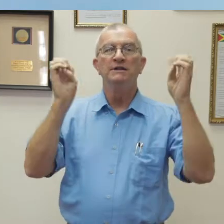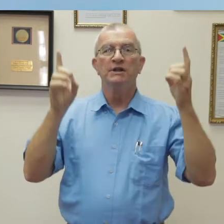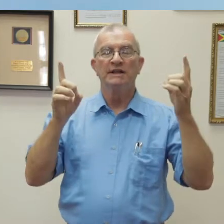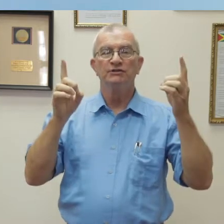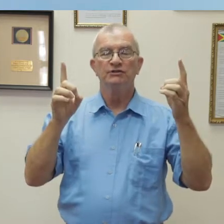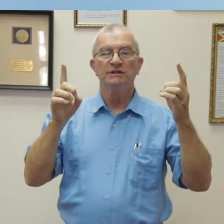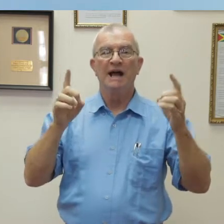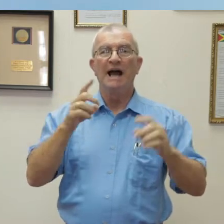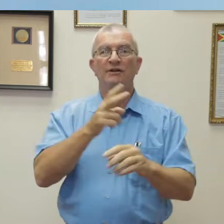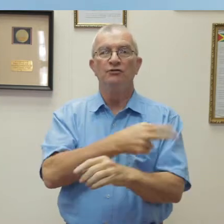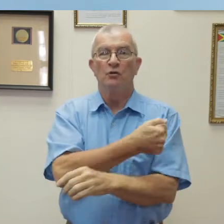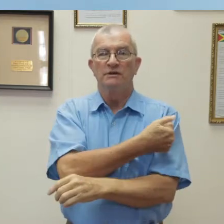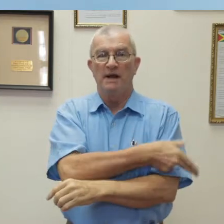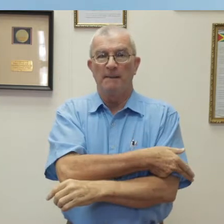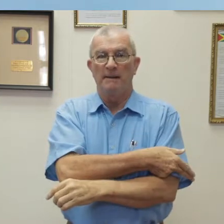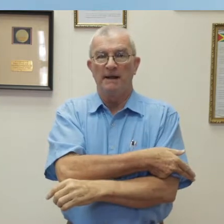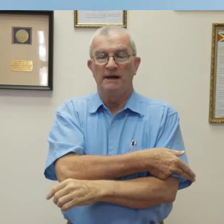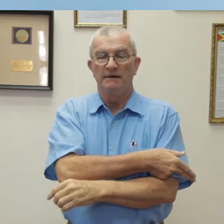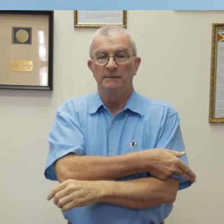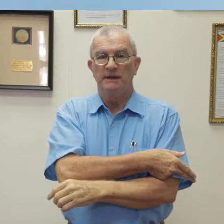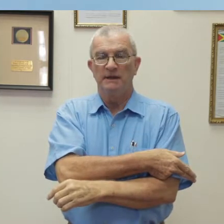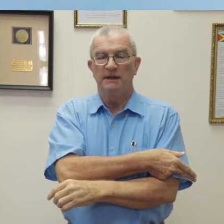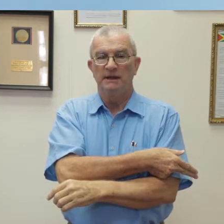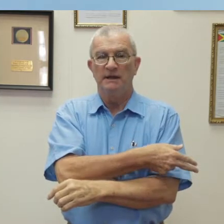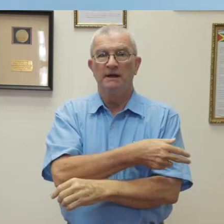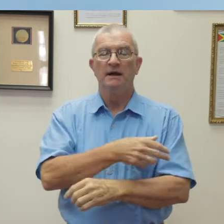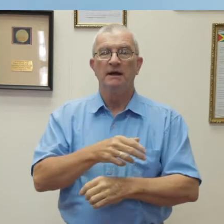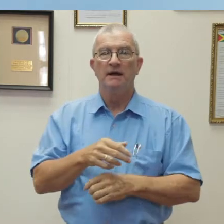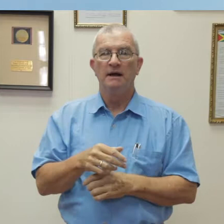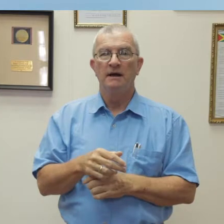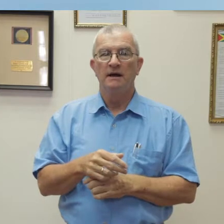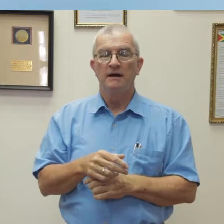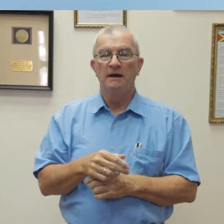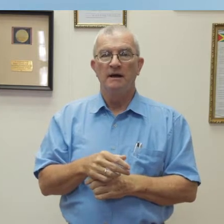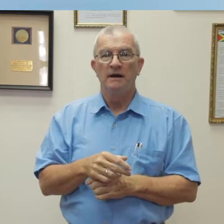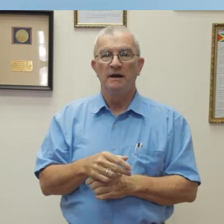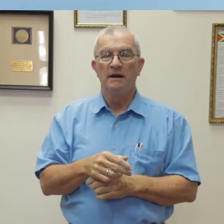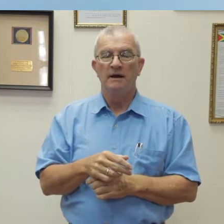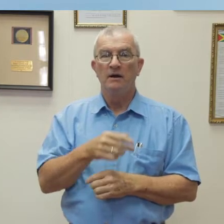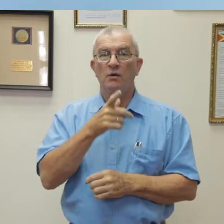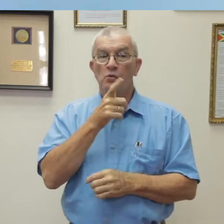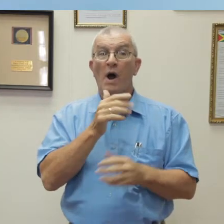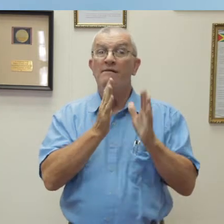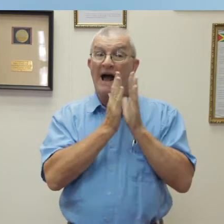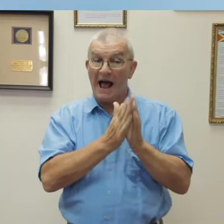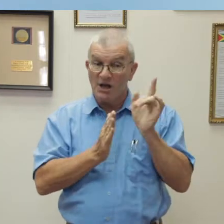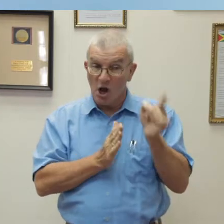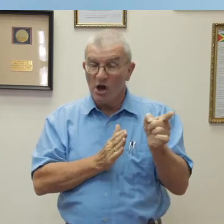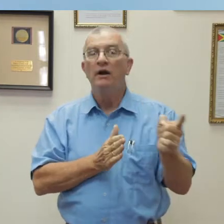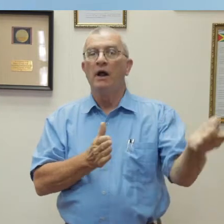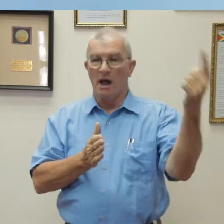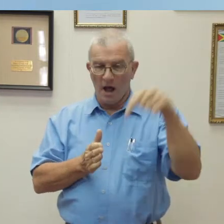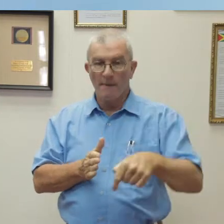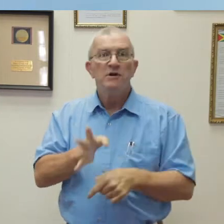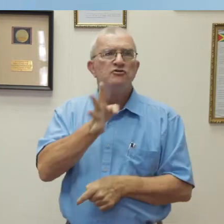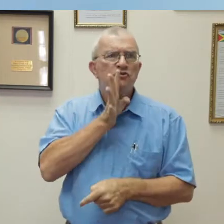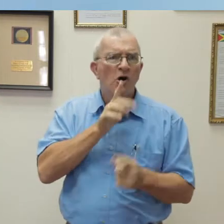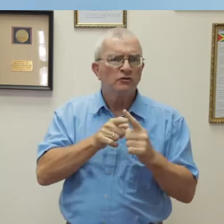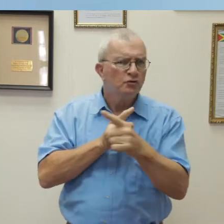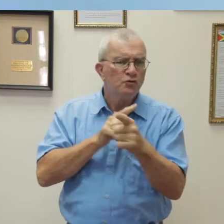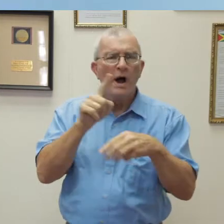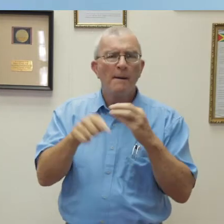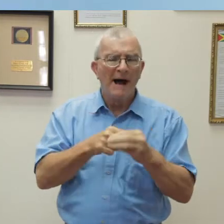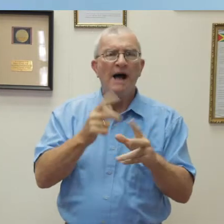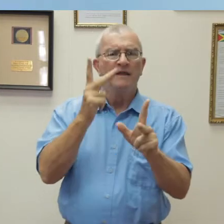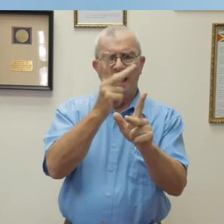Georgetown Public Hospital Corporation, who I have asked to talk to you about the care that